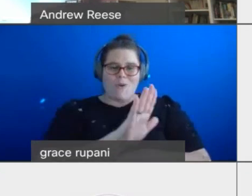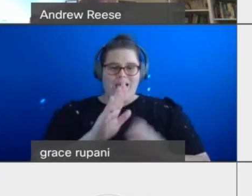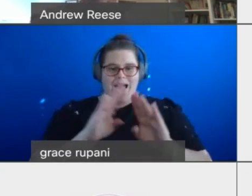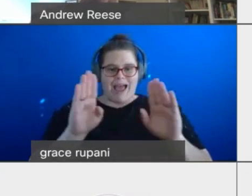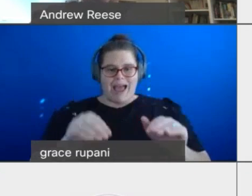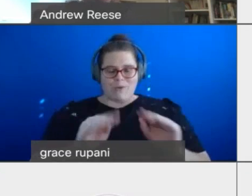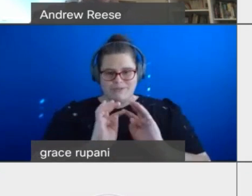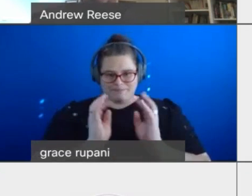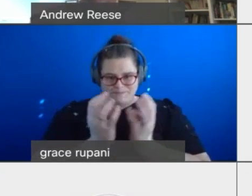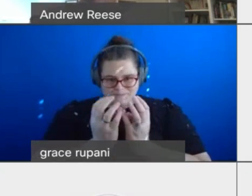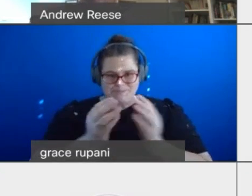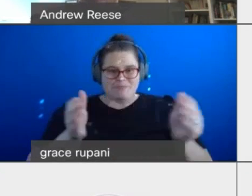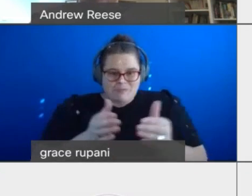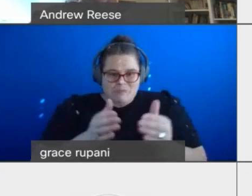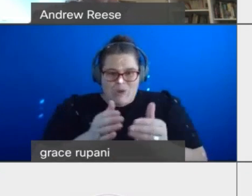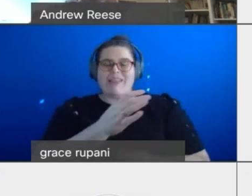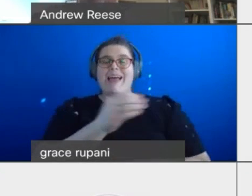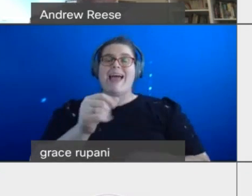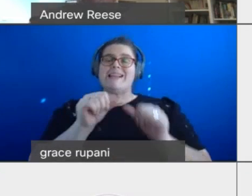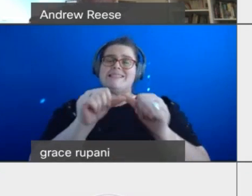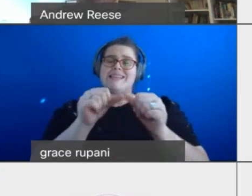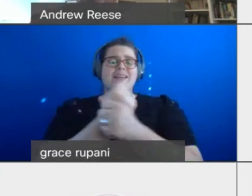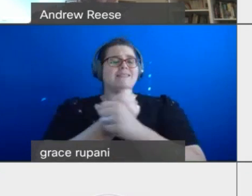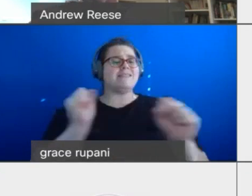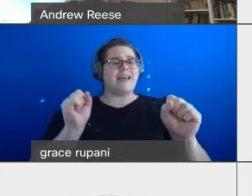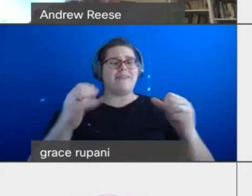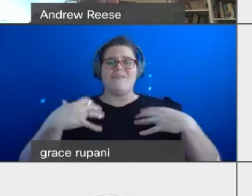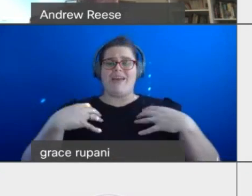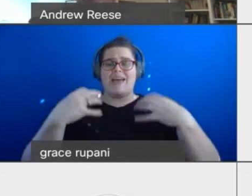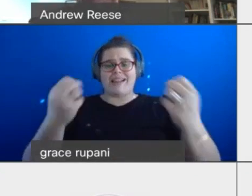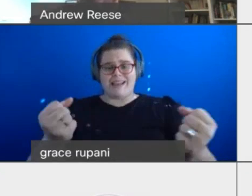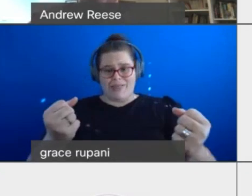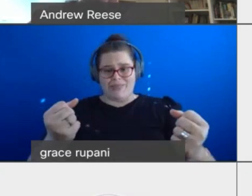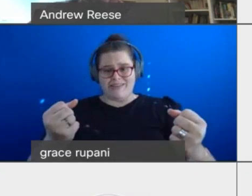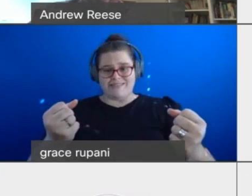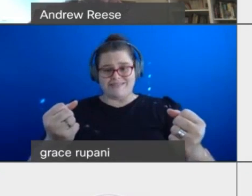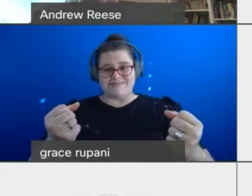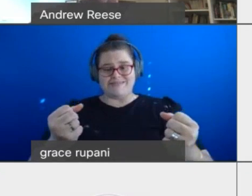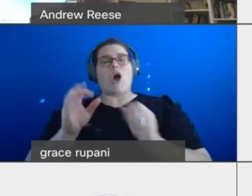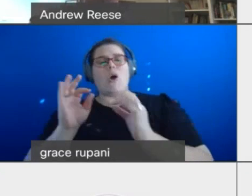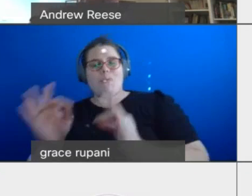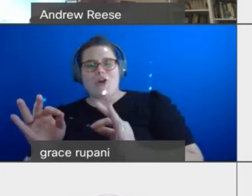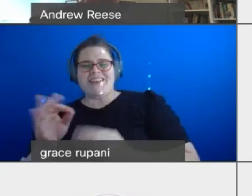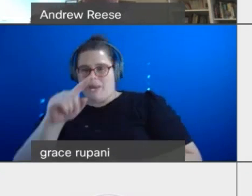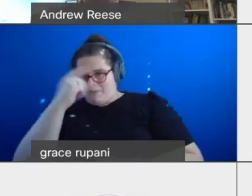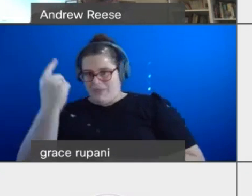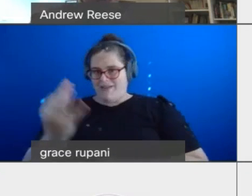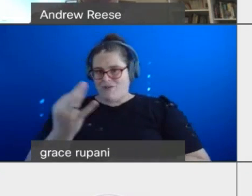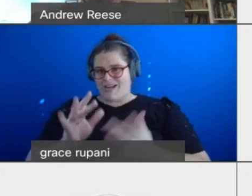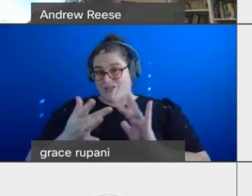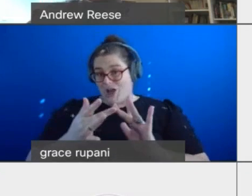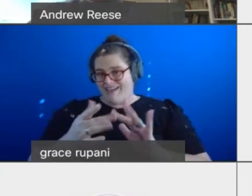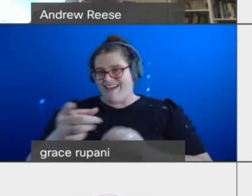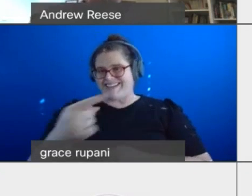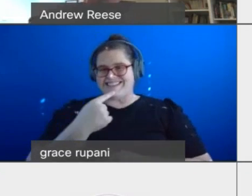and that we all stay safe and healthy. Perfect. Black Friday is now online, just like Cyber Monday.